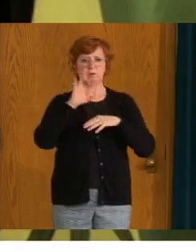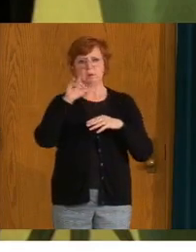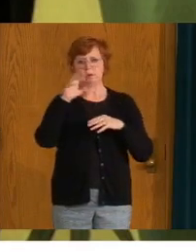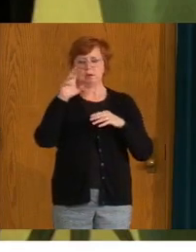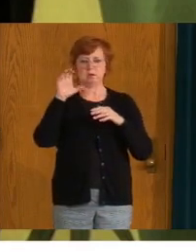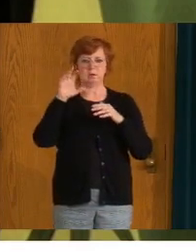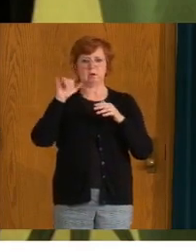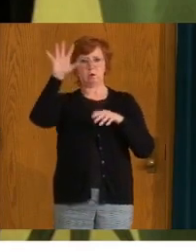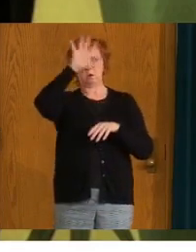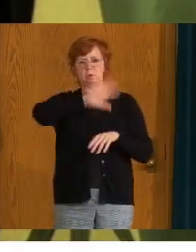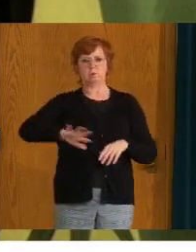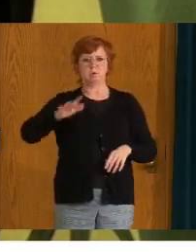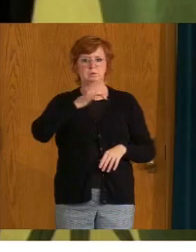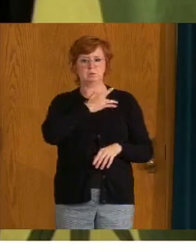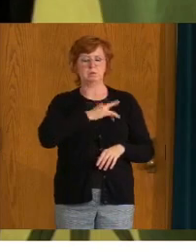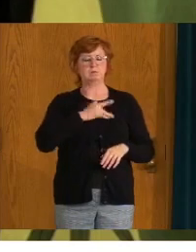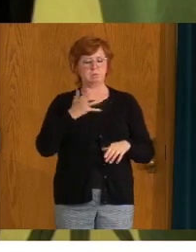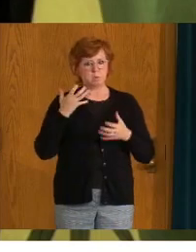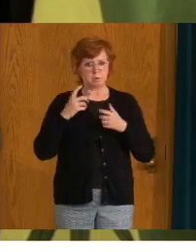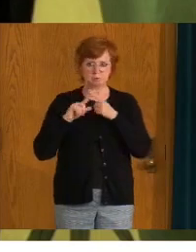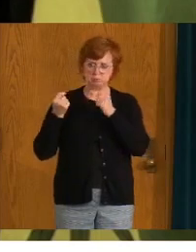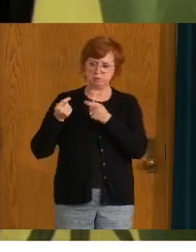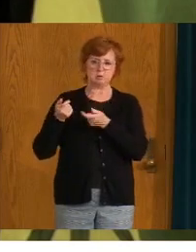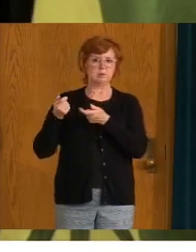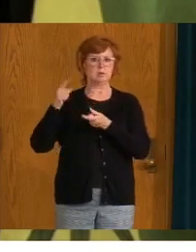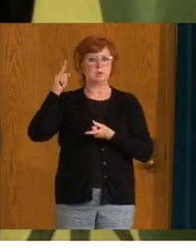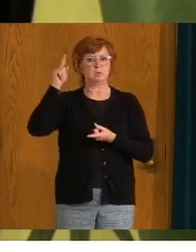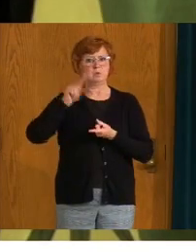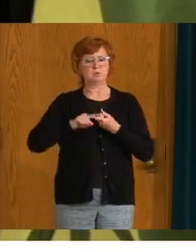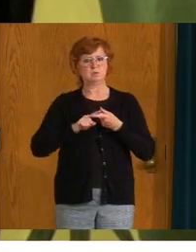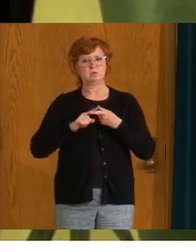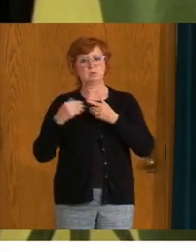across Saskatchewan to really try to reduce